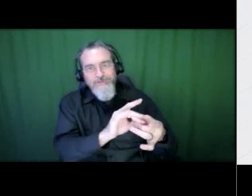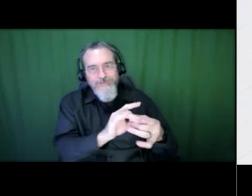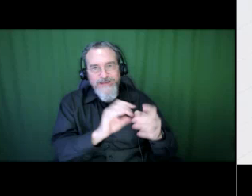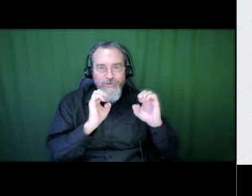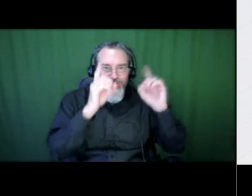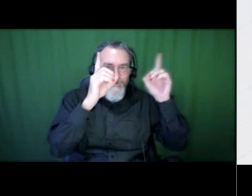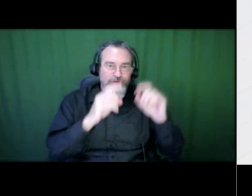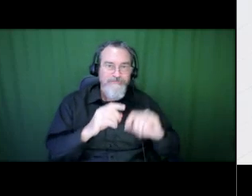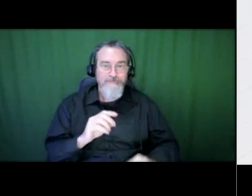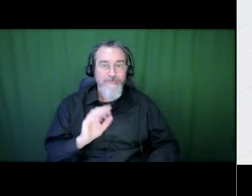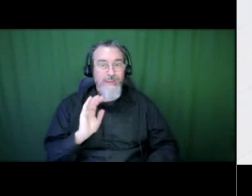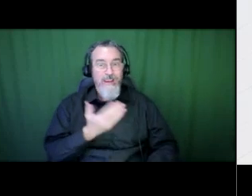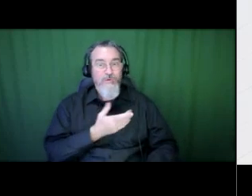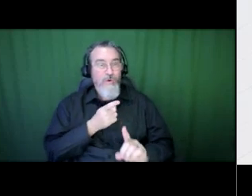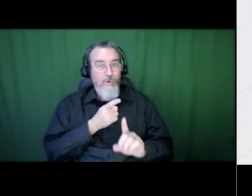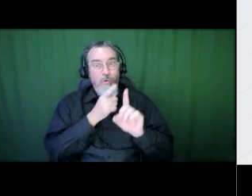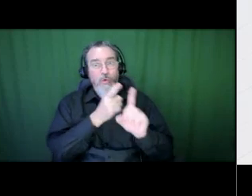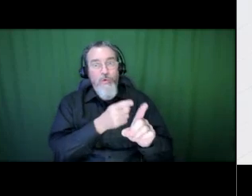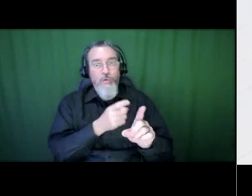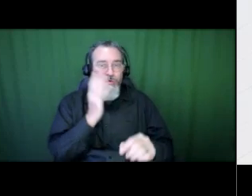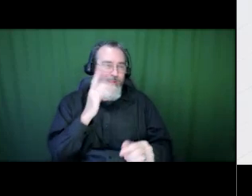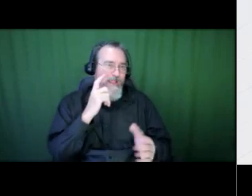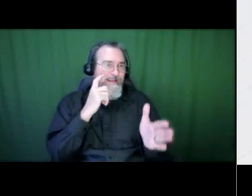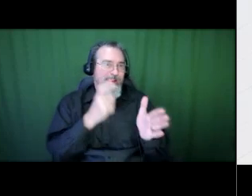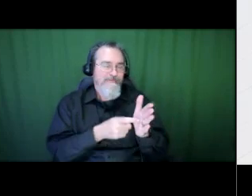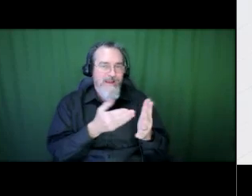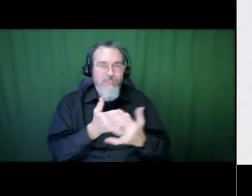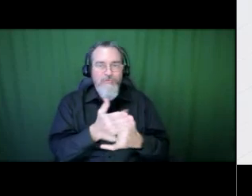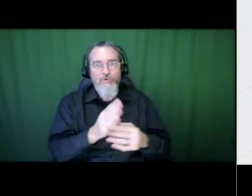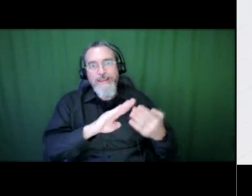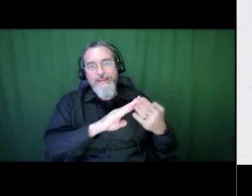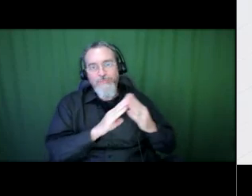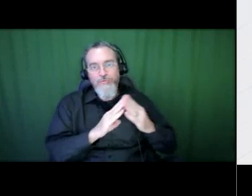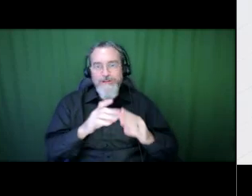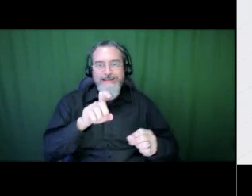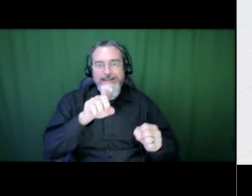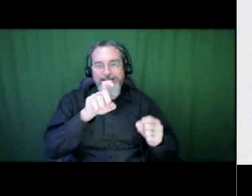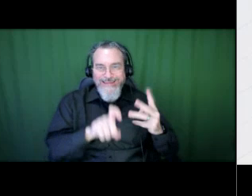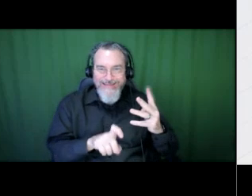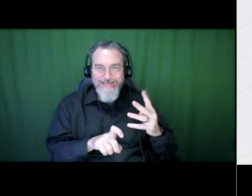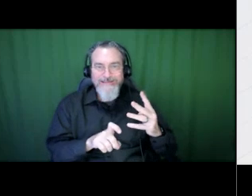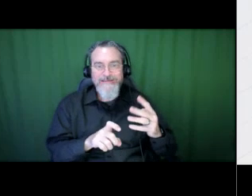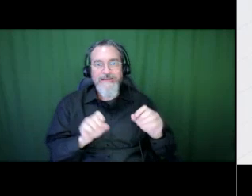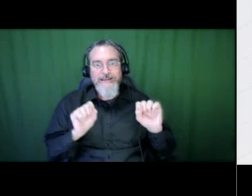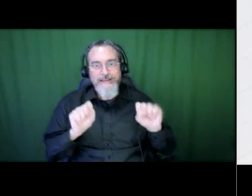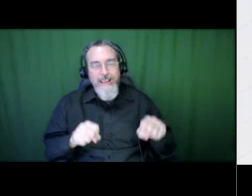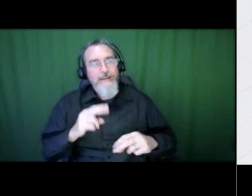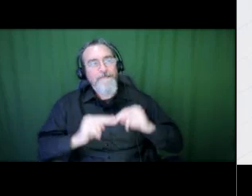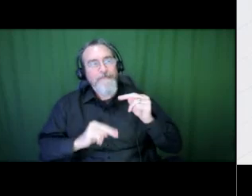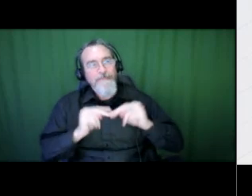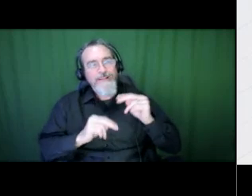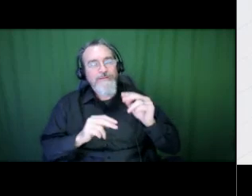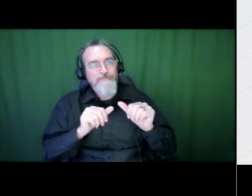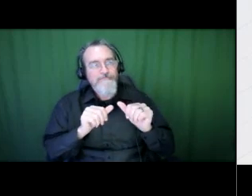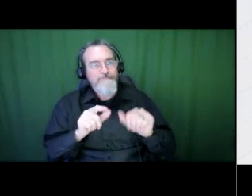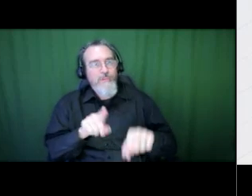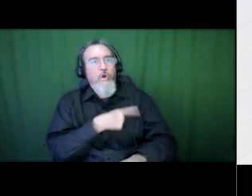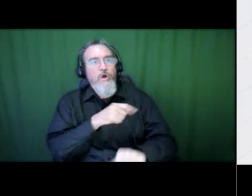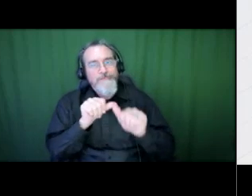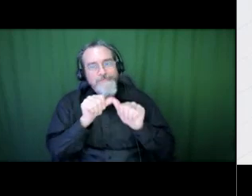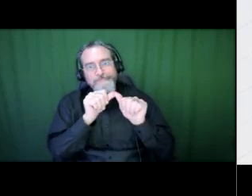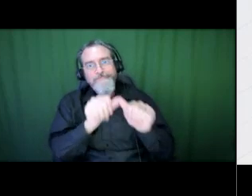will be identified through community needs and focused around supporting them to build long-term capacity at their individual agency. These will be identified